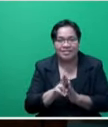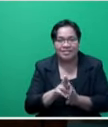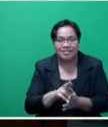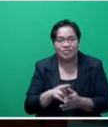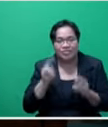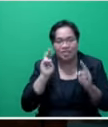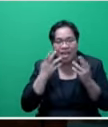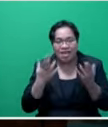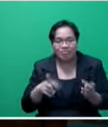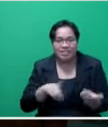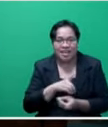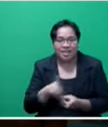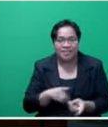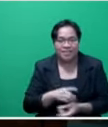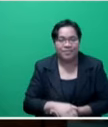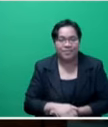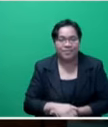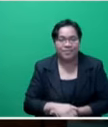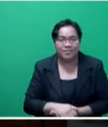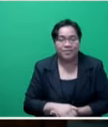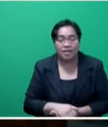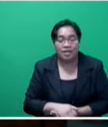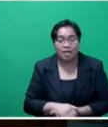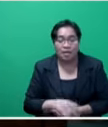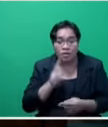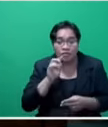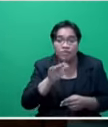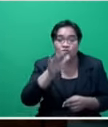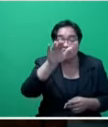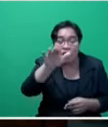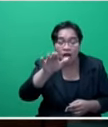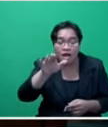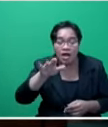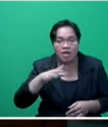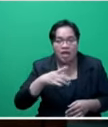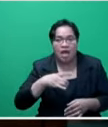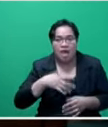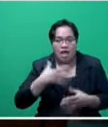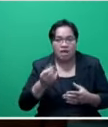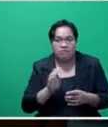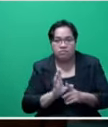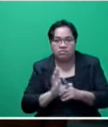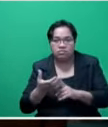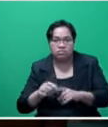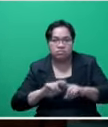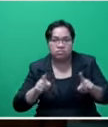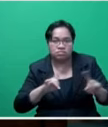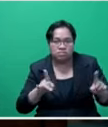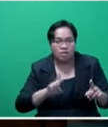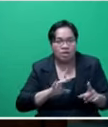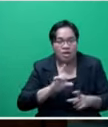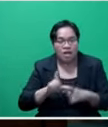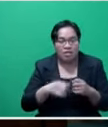natural disasters. Mr. Speaker, sir, in looking to the future, the overwhelming concerns are the climate crisis with